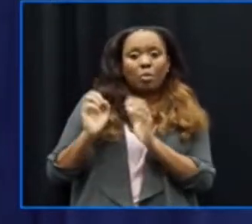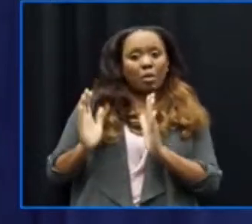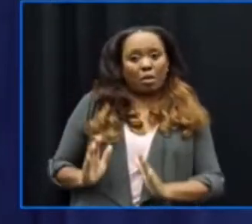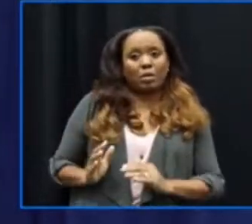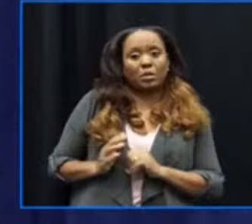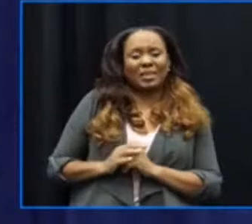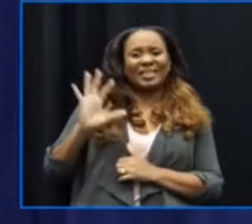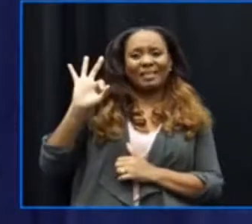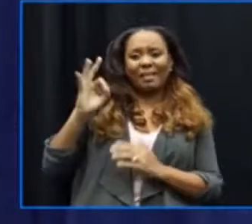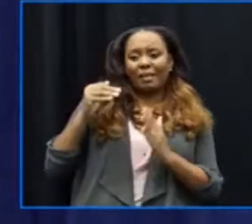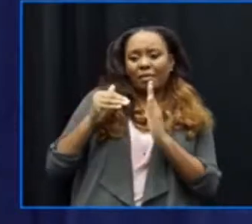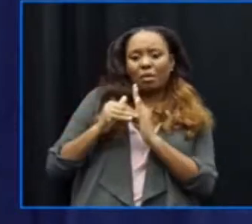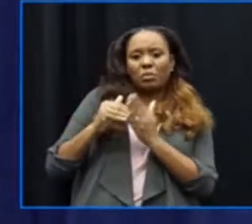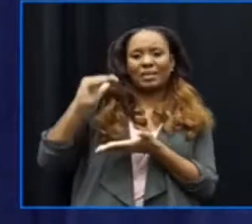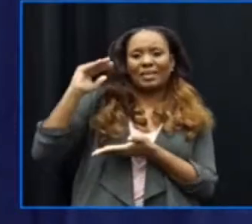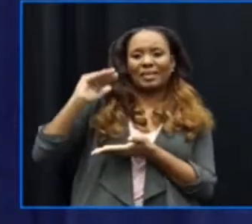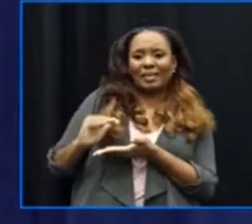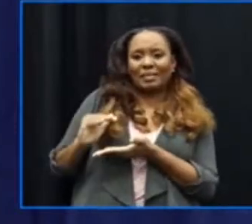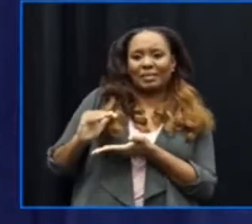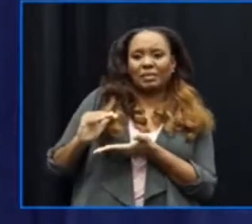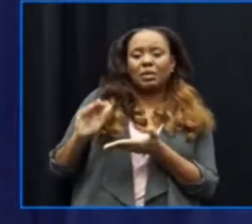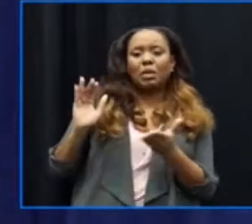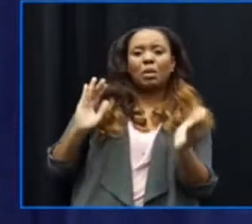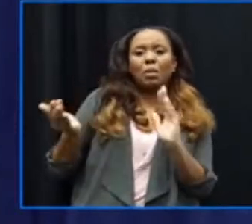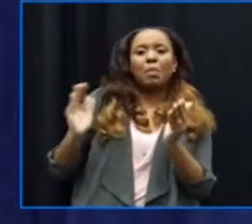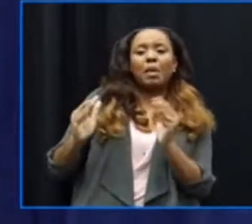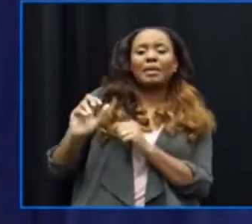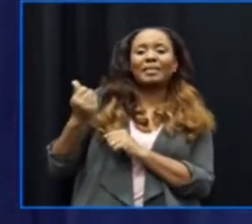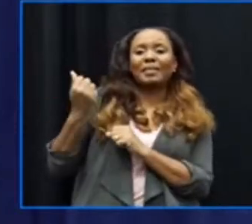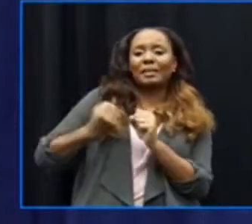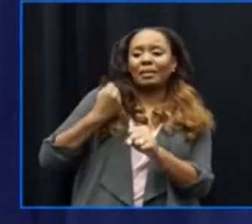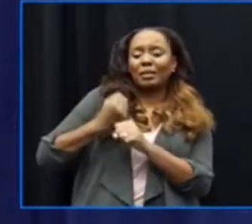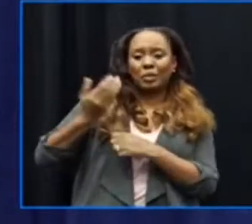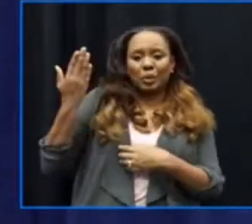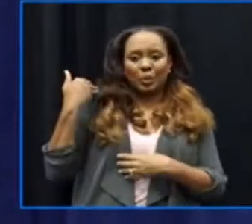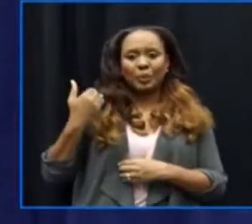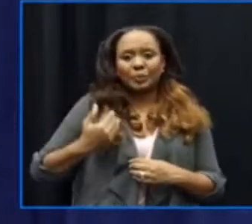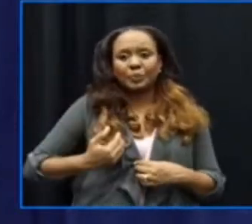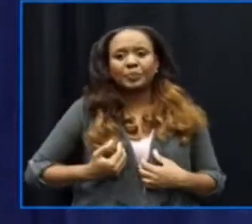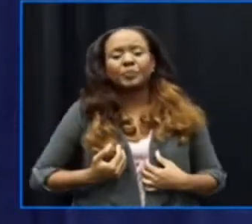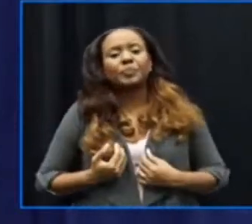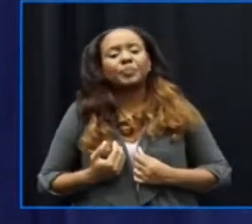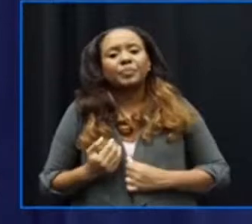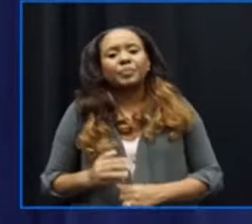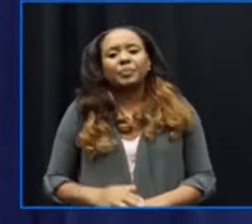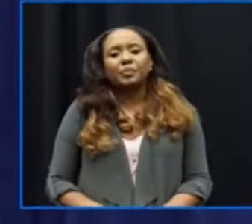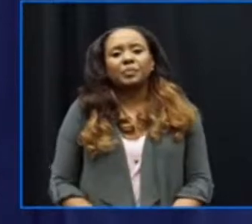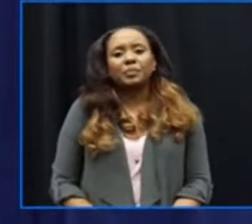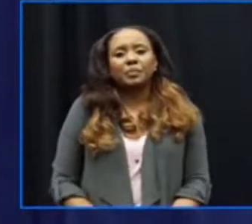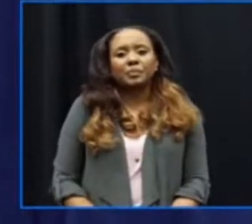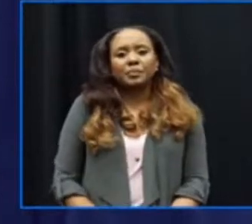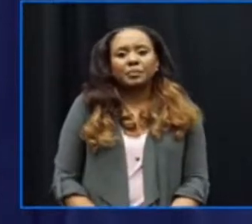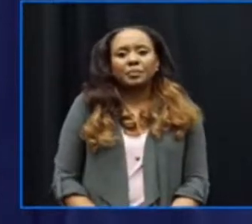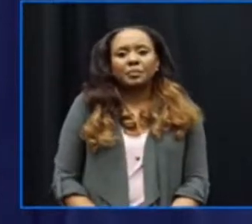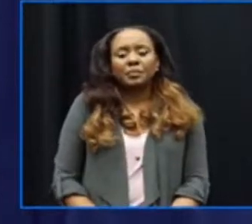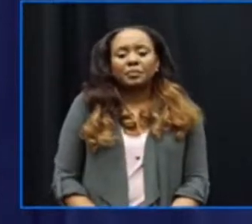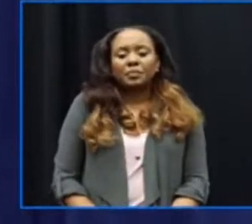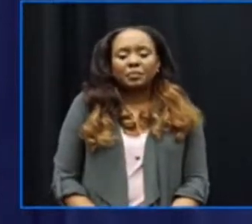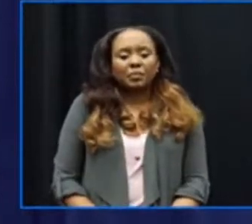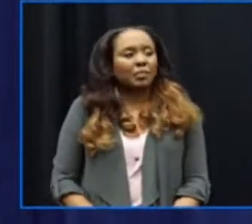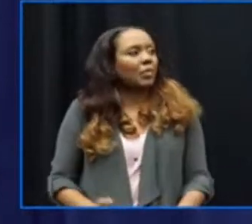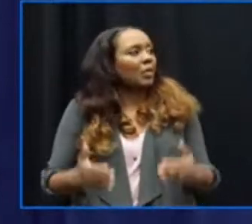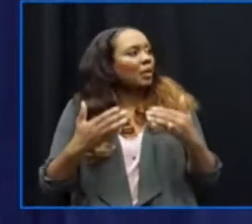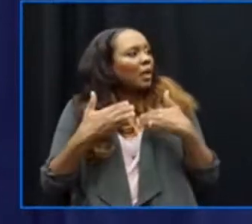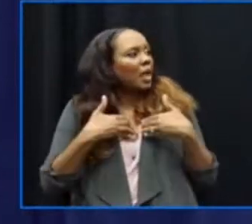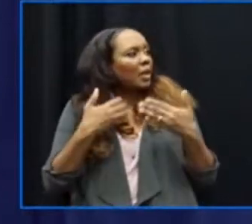started than there were 10 years prior. Right? So we have declining populations, declining employment base.